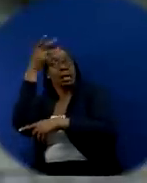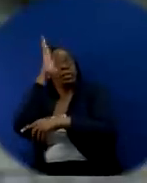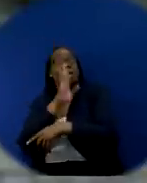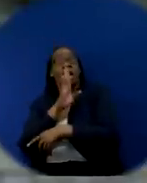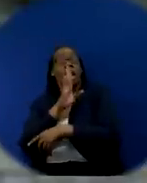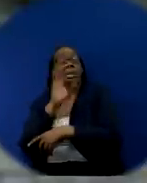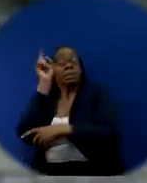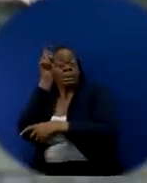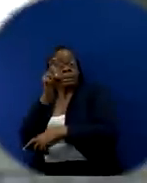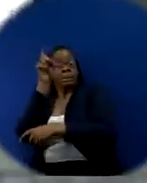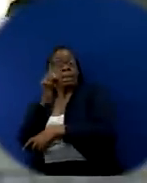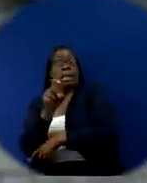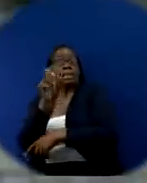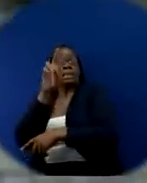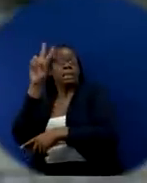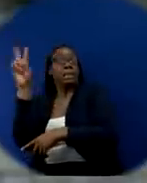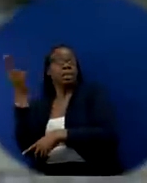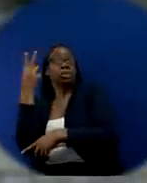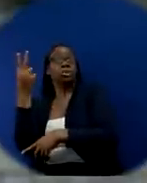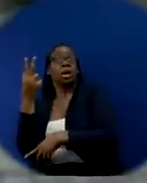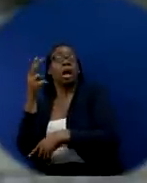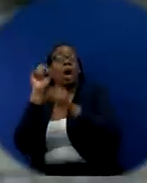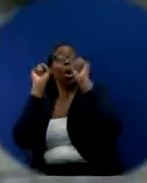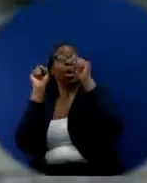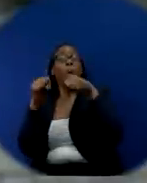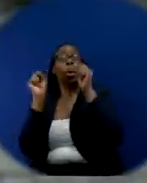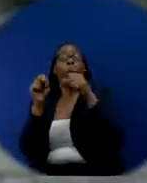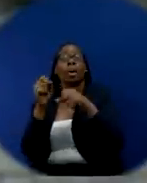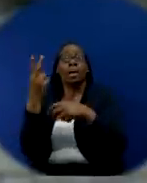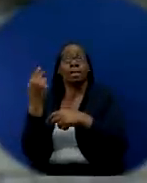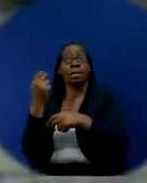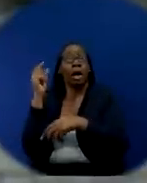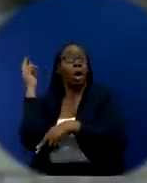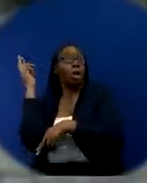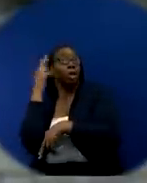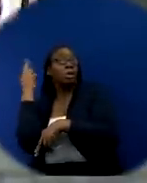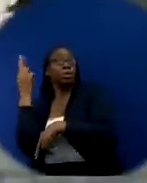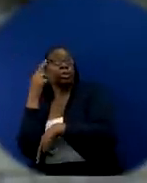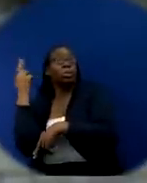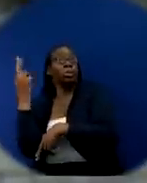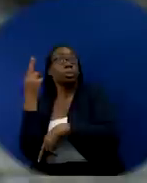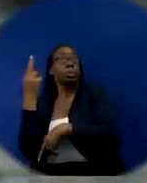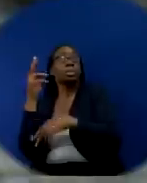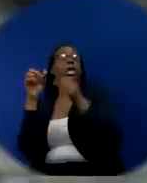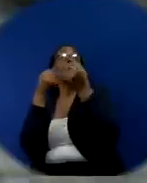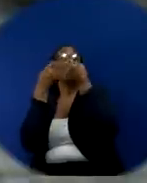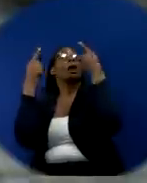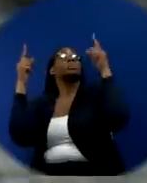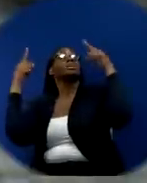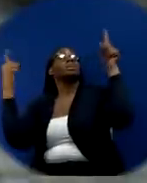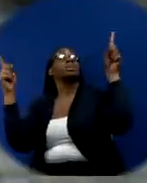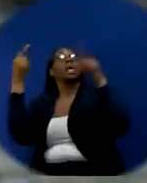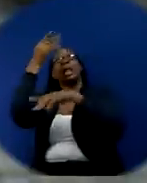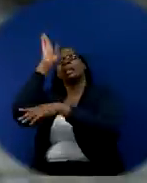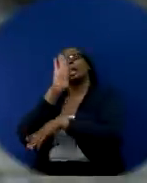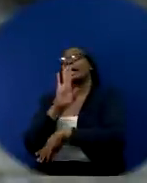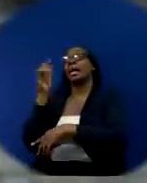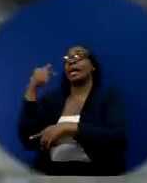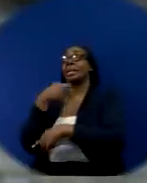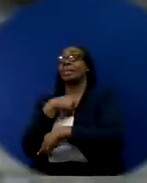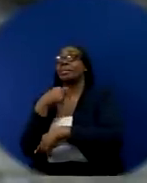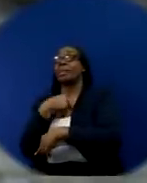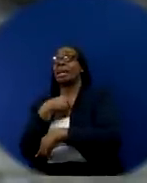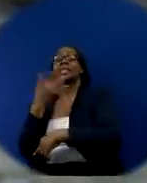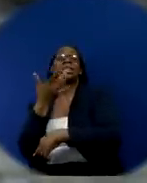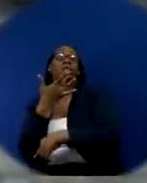12 people right in here who can testify. The only reason I'm as far along as I am is because that God of mine has shown me